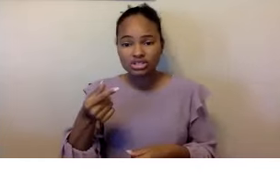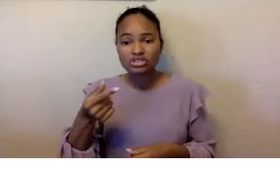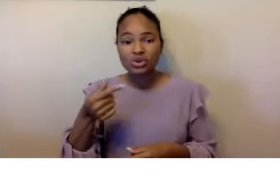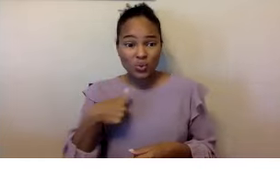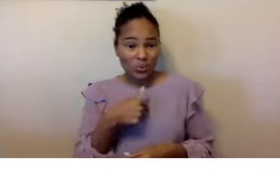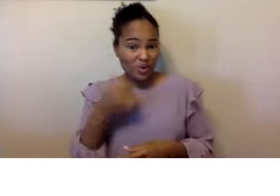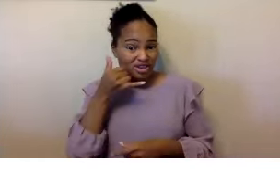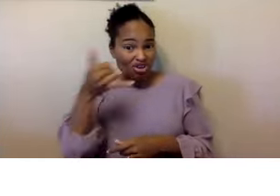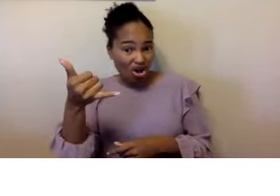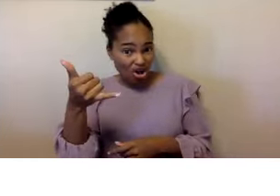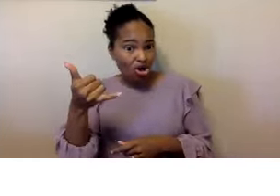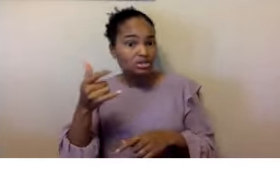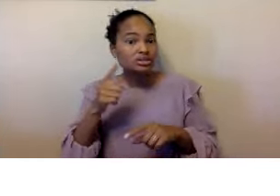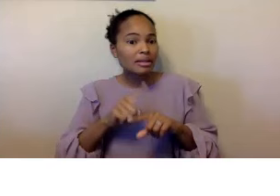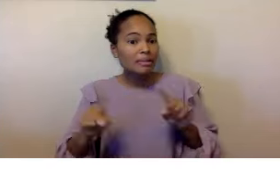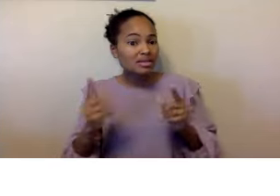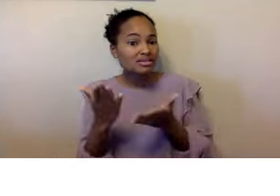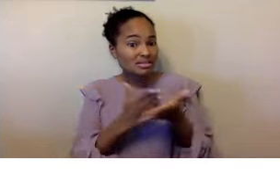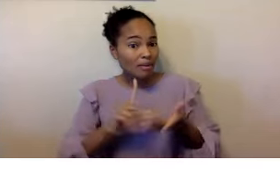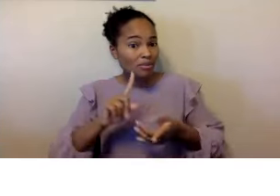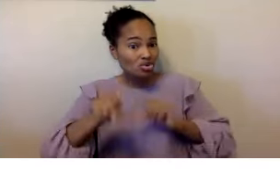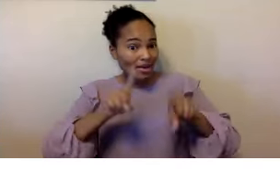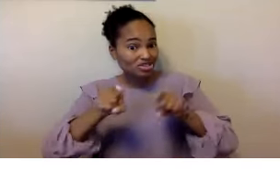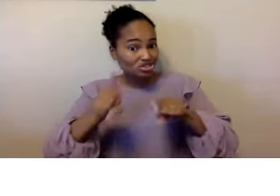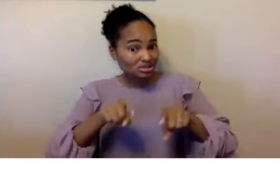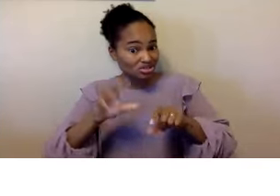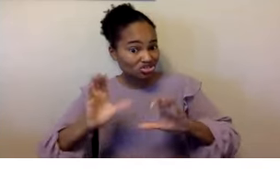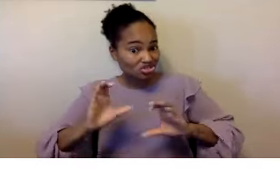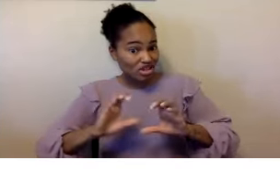did have a few questions from earlier, if you don't mind me.